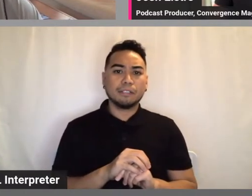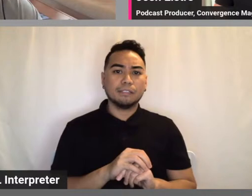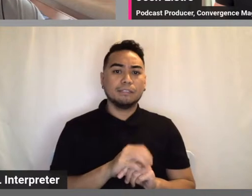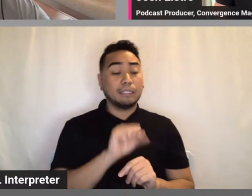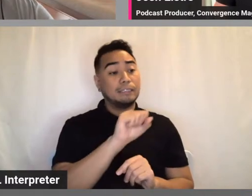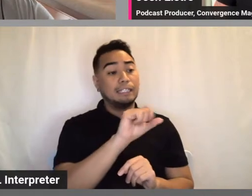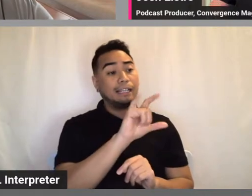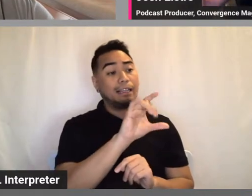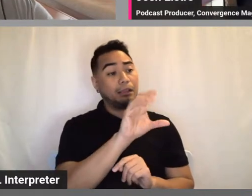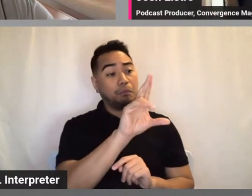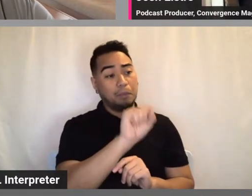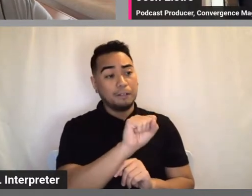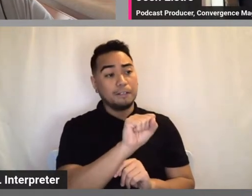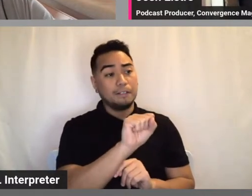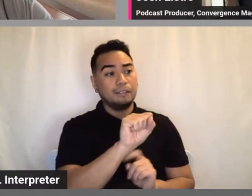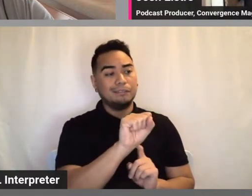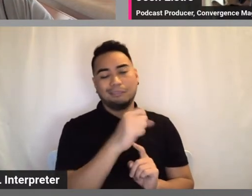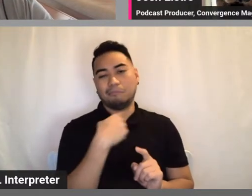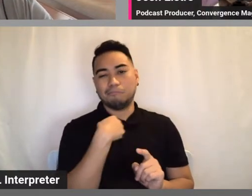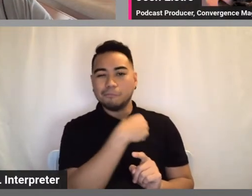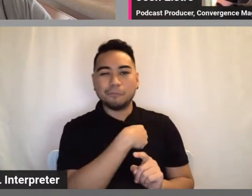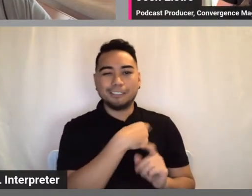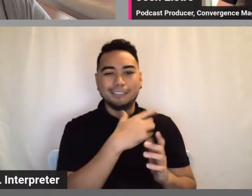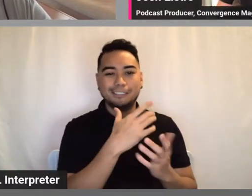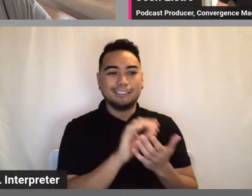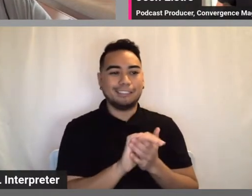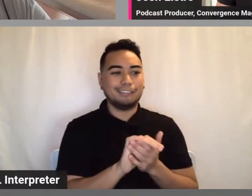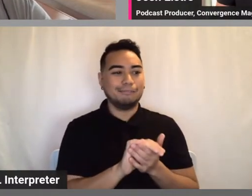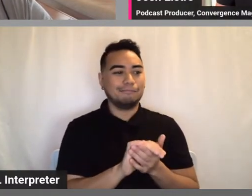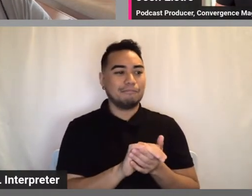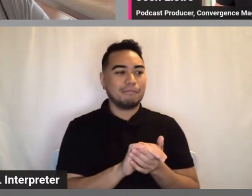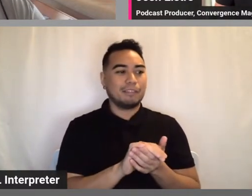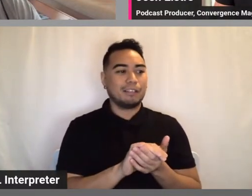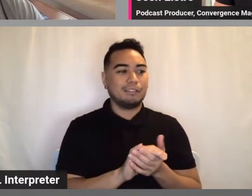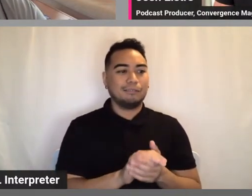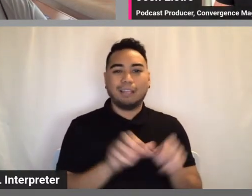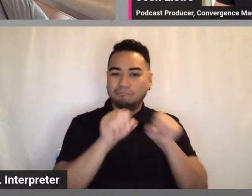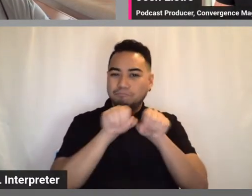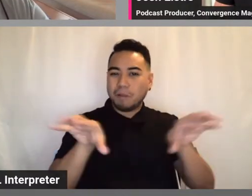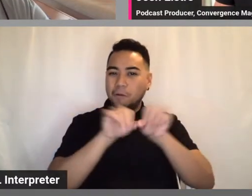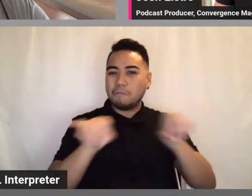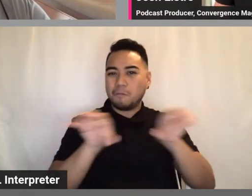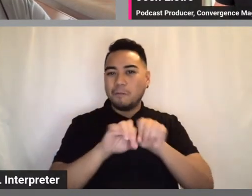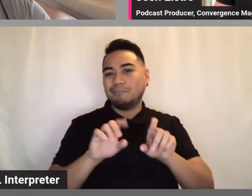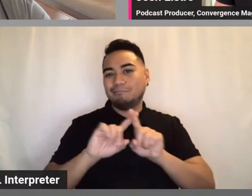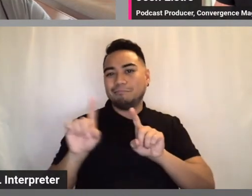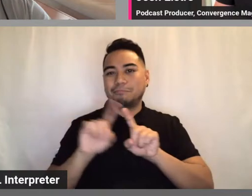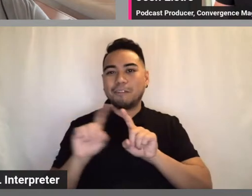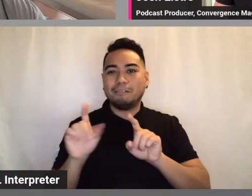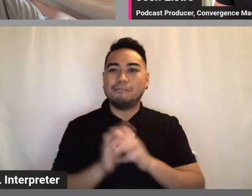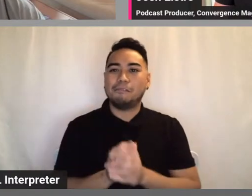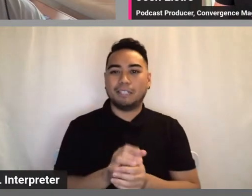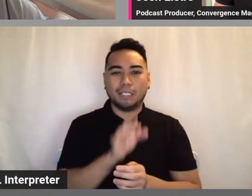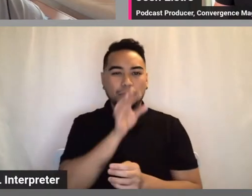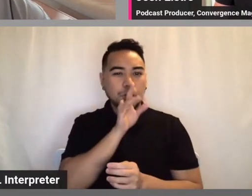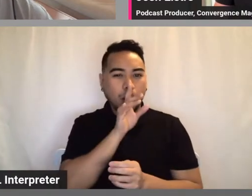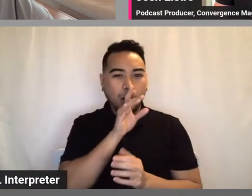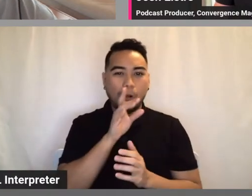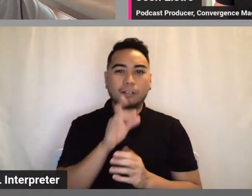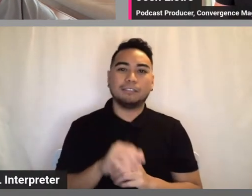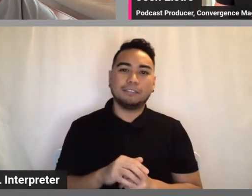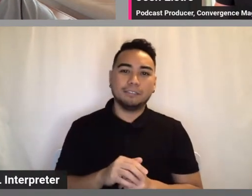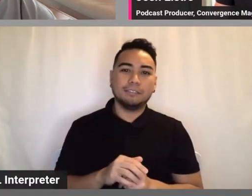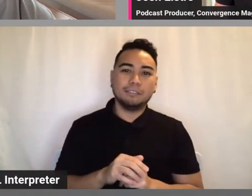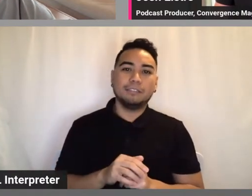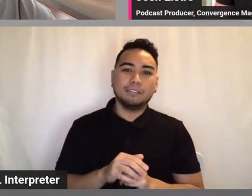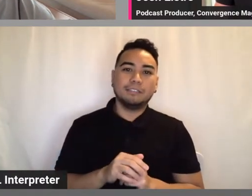ever, you know, because we produced dozens of podcast episodes last year, and doesn't happen often. We have some great folks we work with,